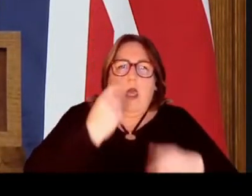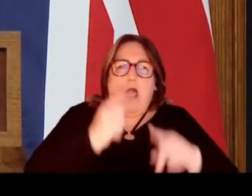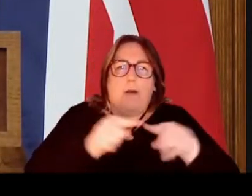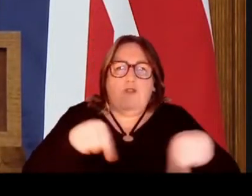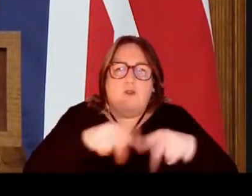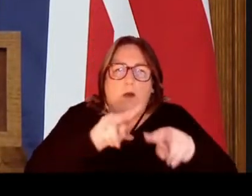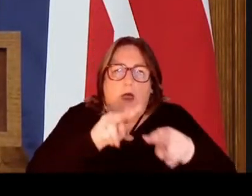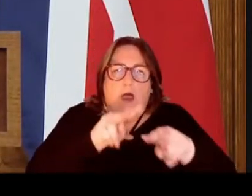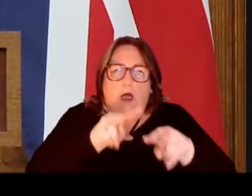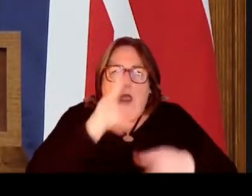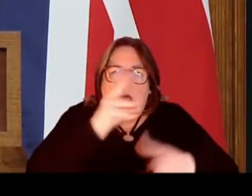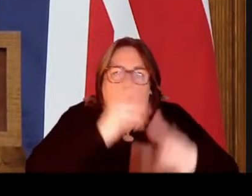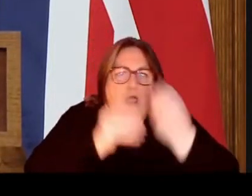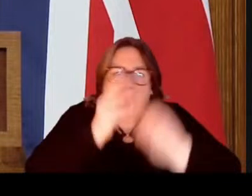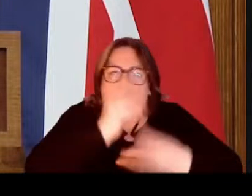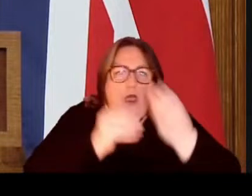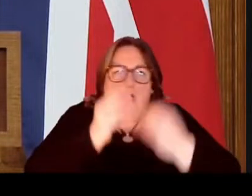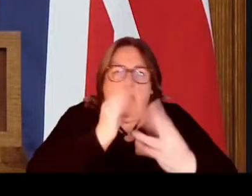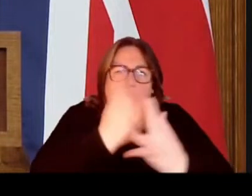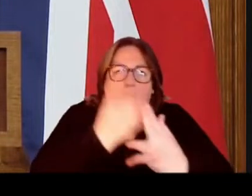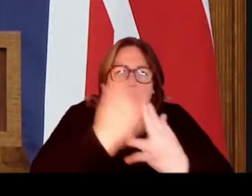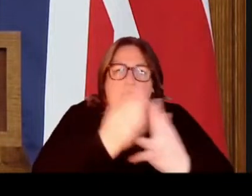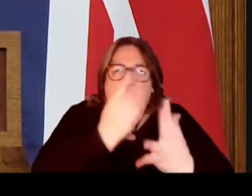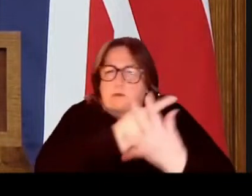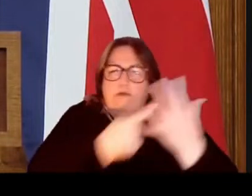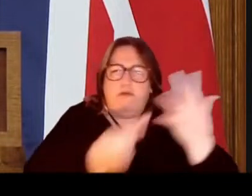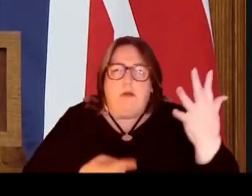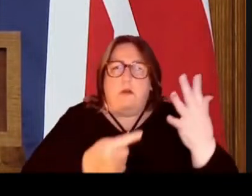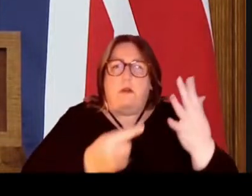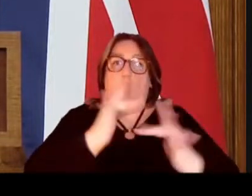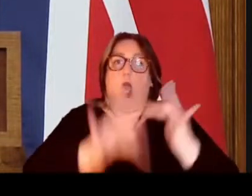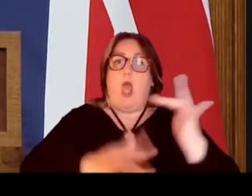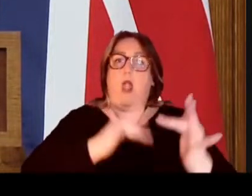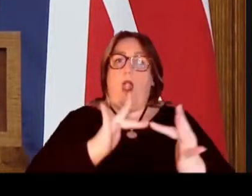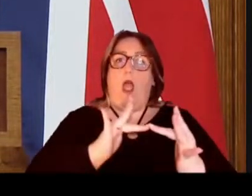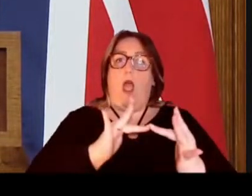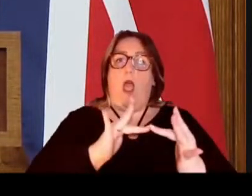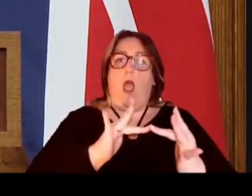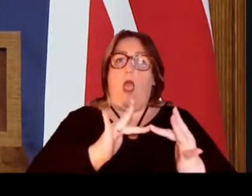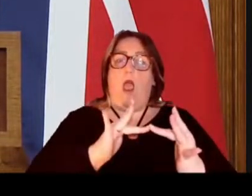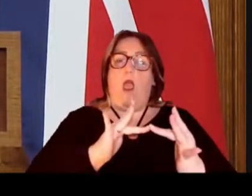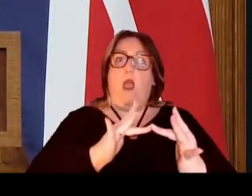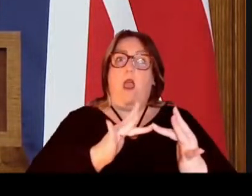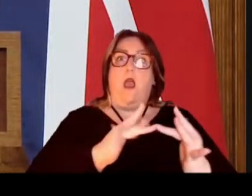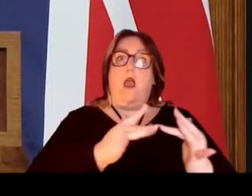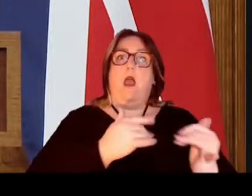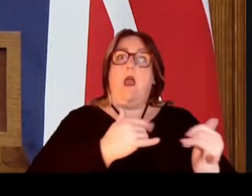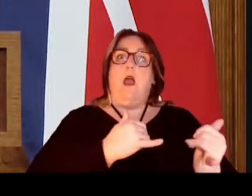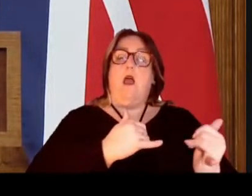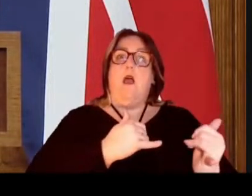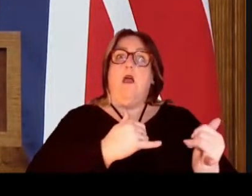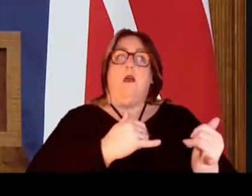notoriety, sometimes inspired by traditional terrorist groups, but fixated on